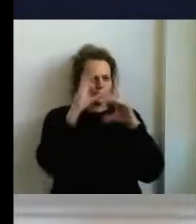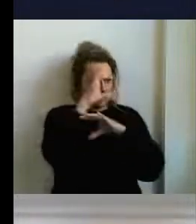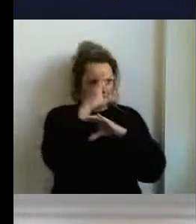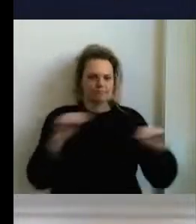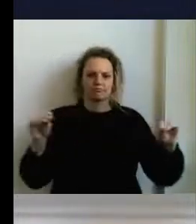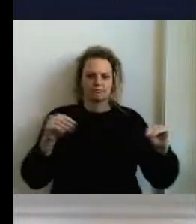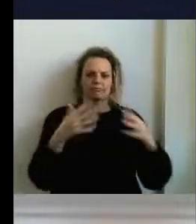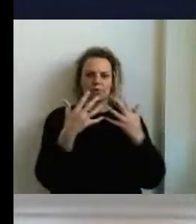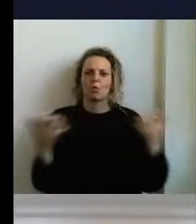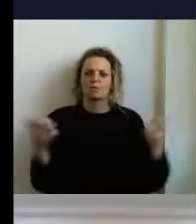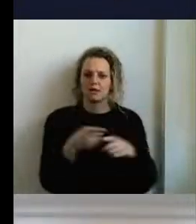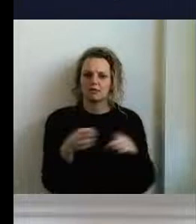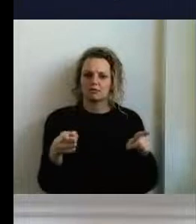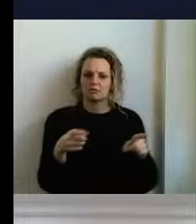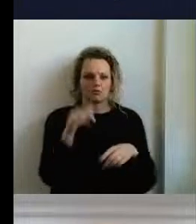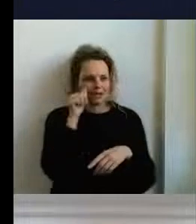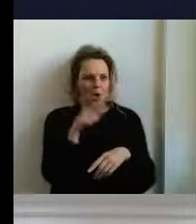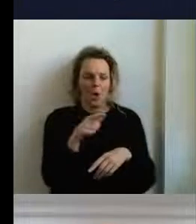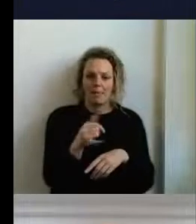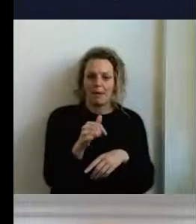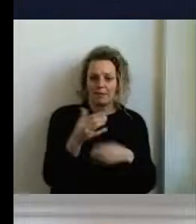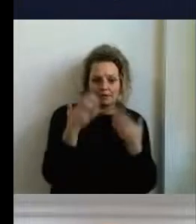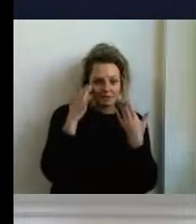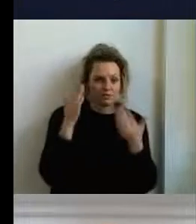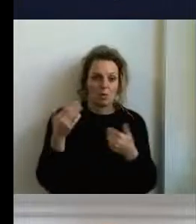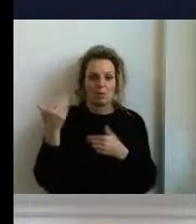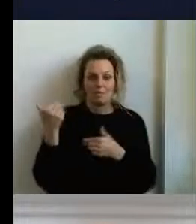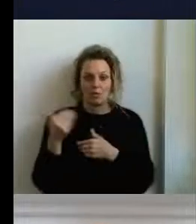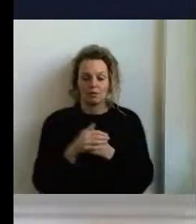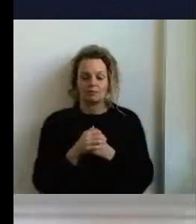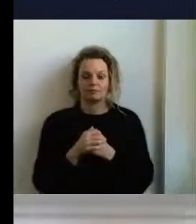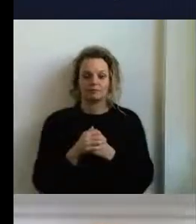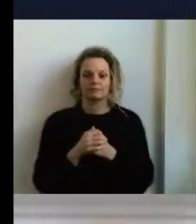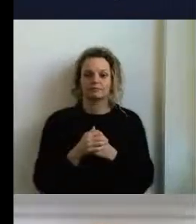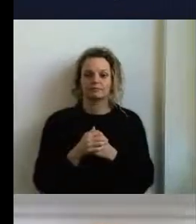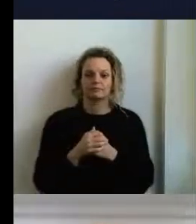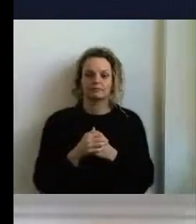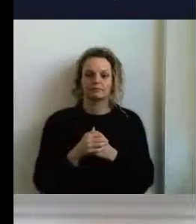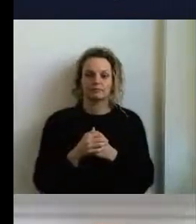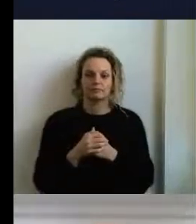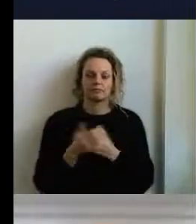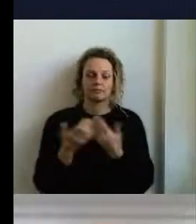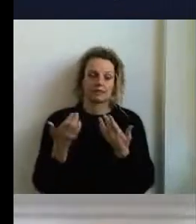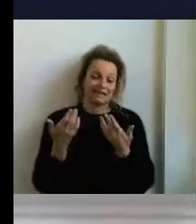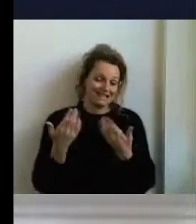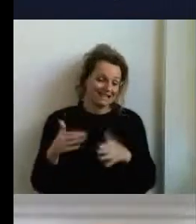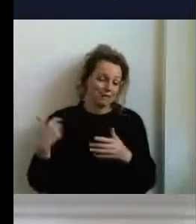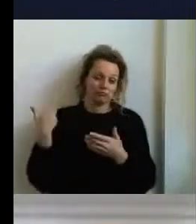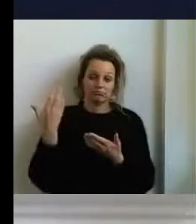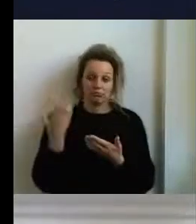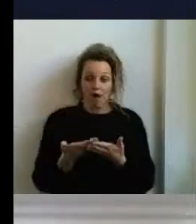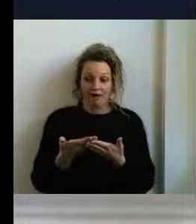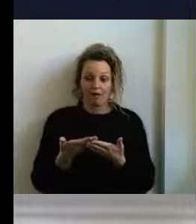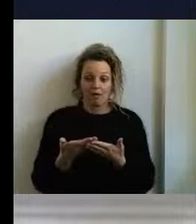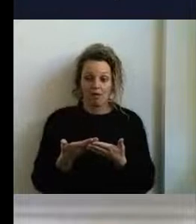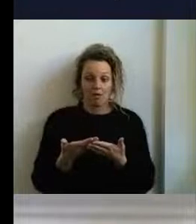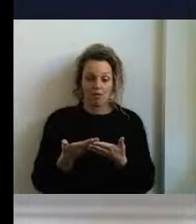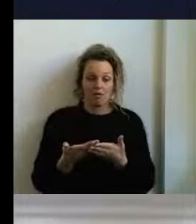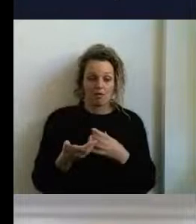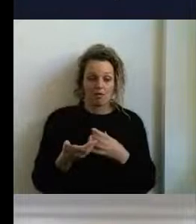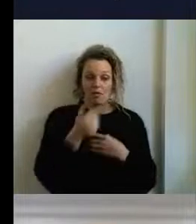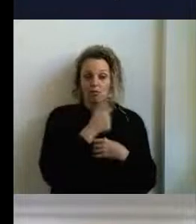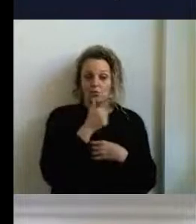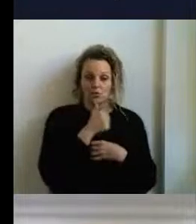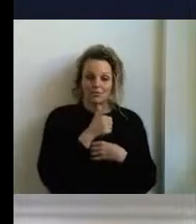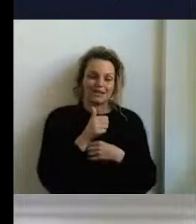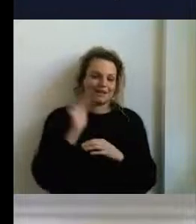would never have thought of this? It's been a while since I've used the out-of-a-box experience, but if I remember correctly, we even put it in